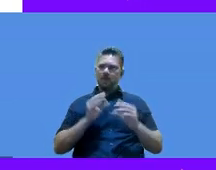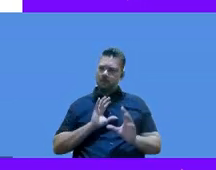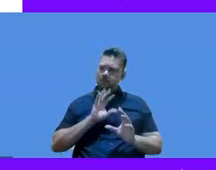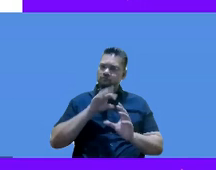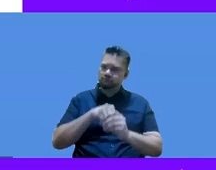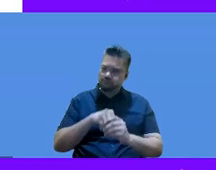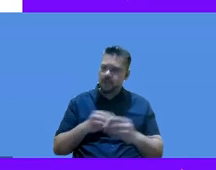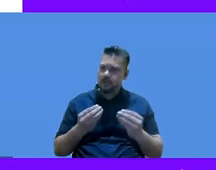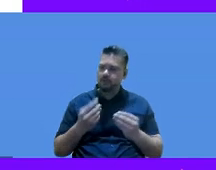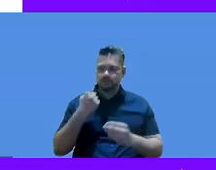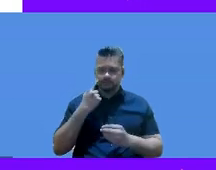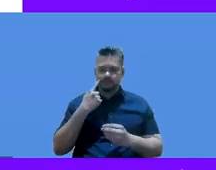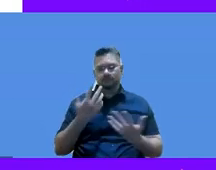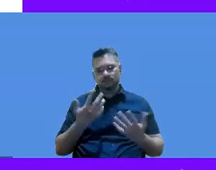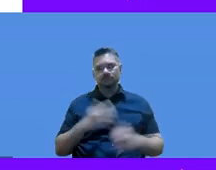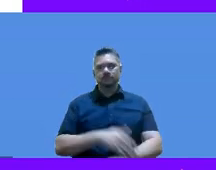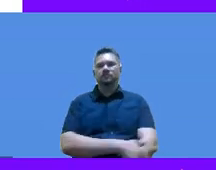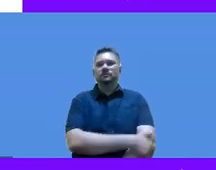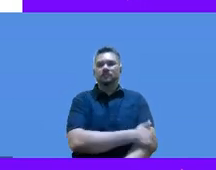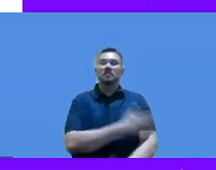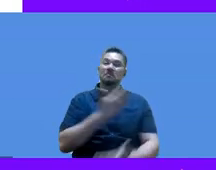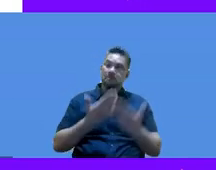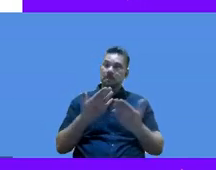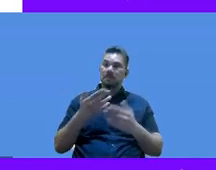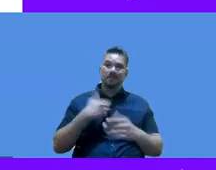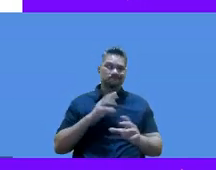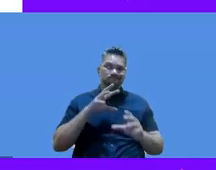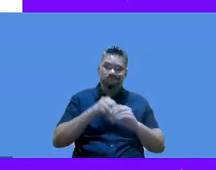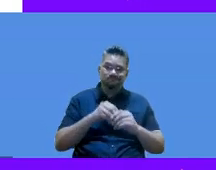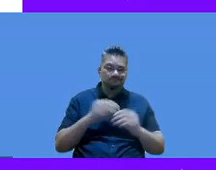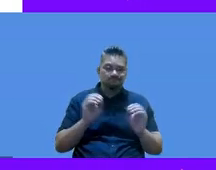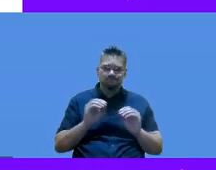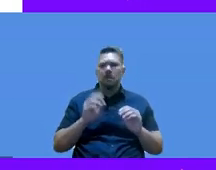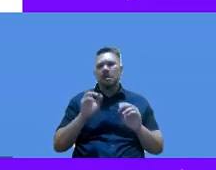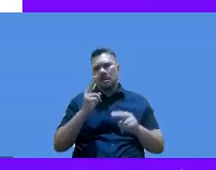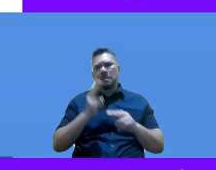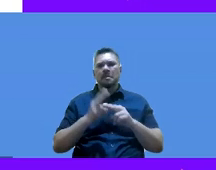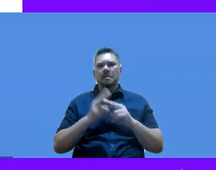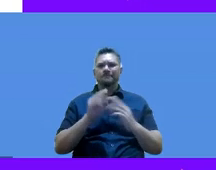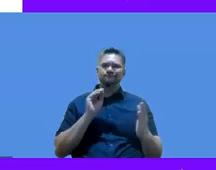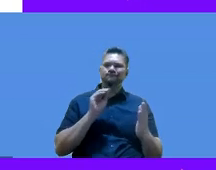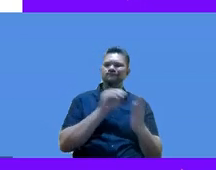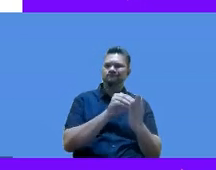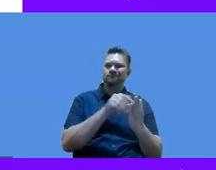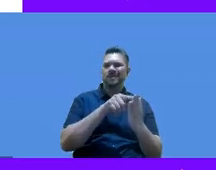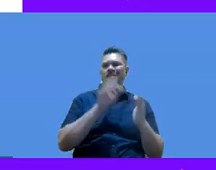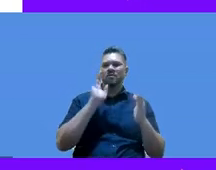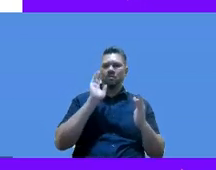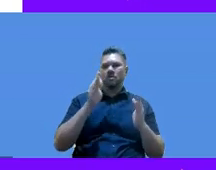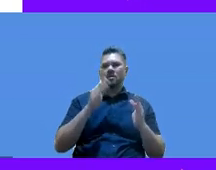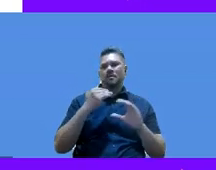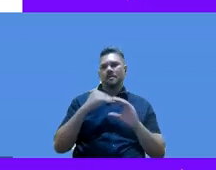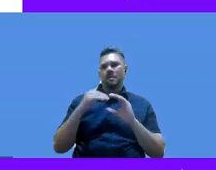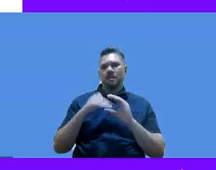register because we'll be able to share the materials with you and give you details of some of the next mobilizer trainings as well. And